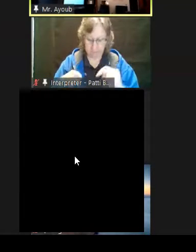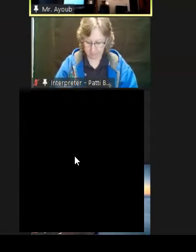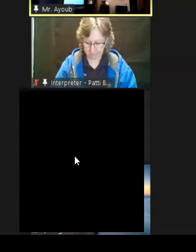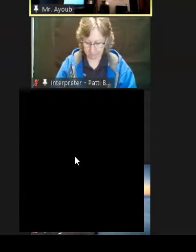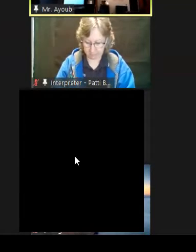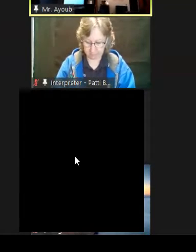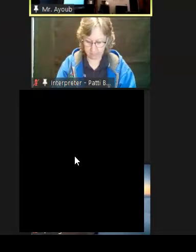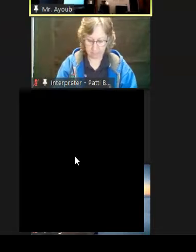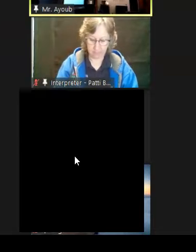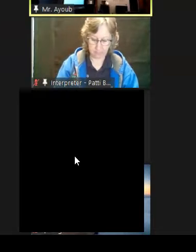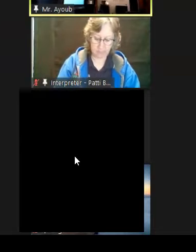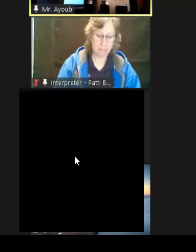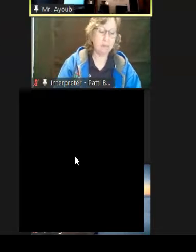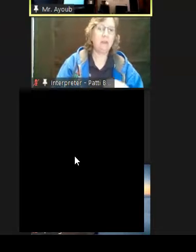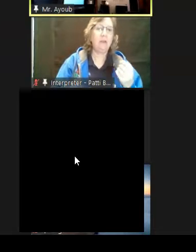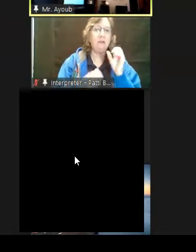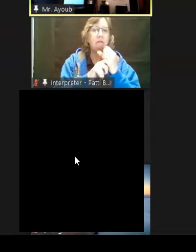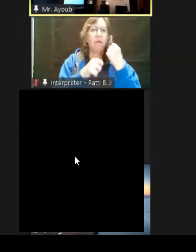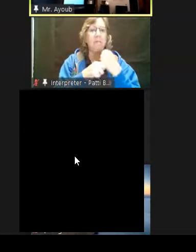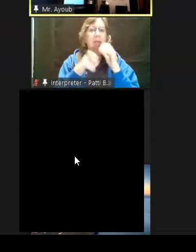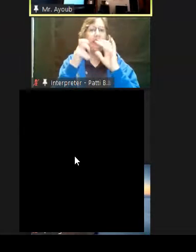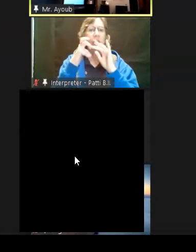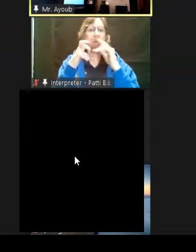right? So it makes a website look a certain way.